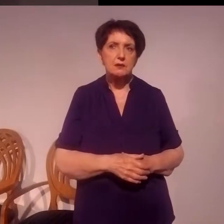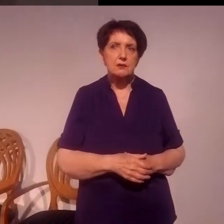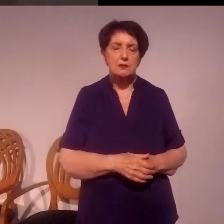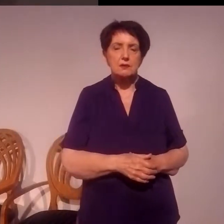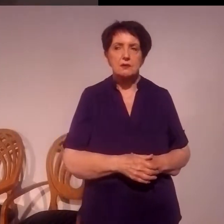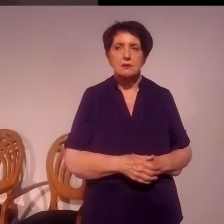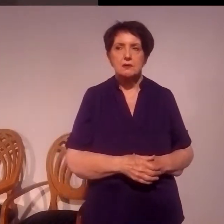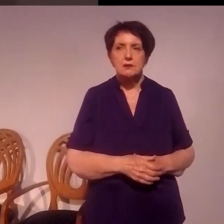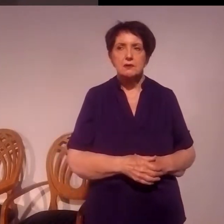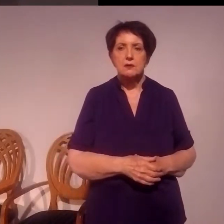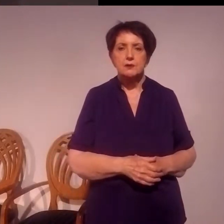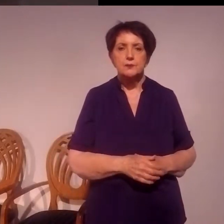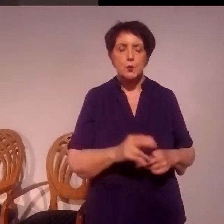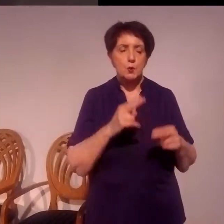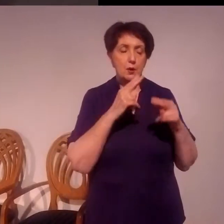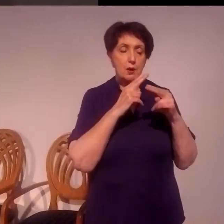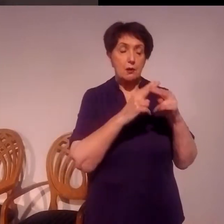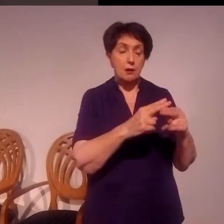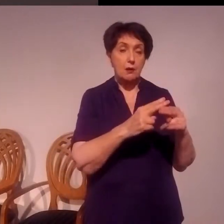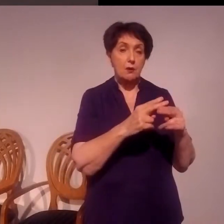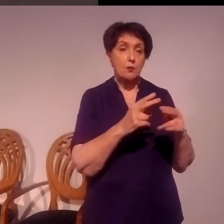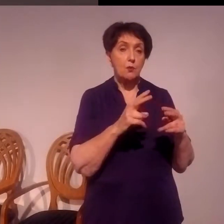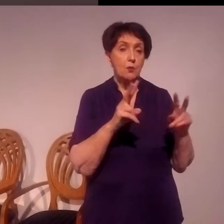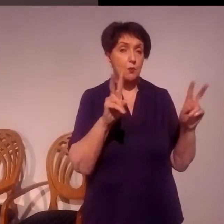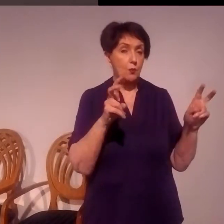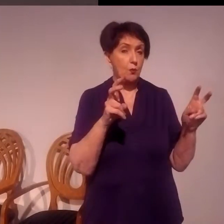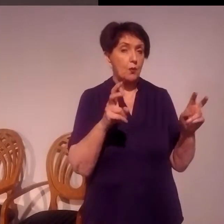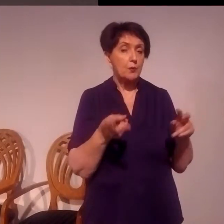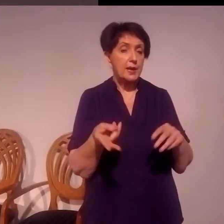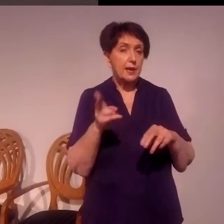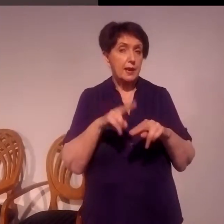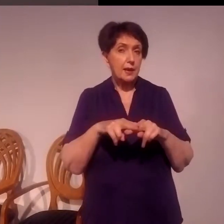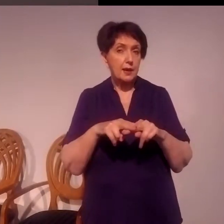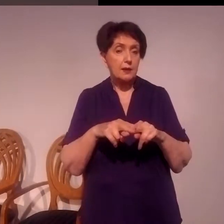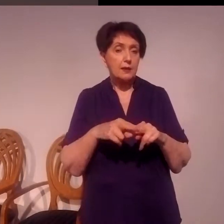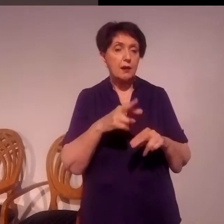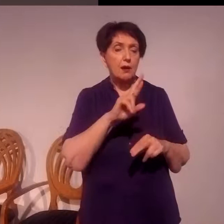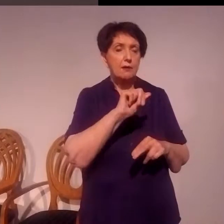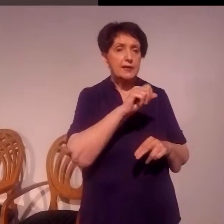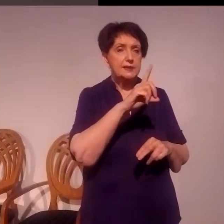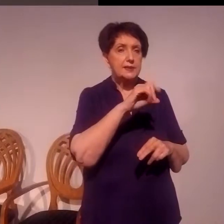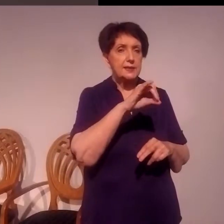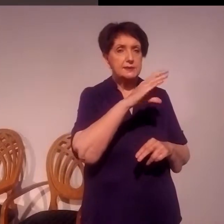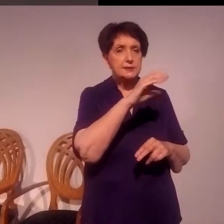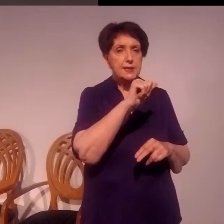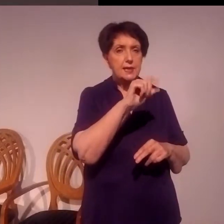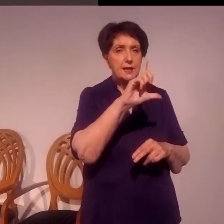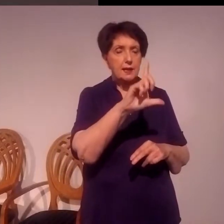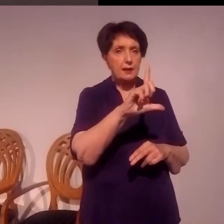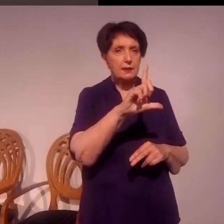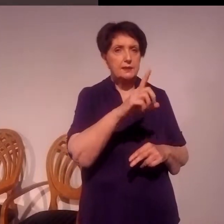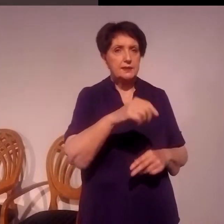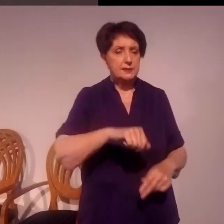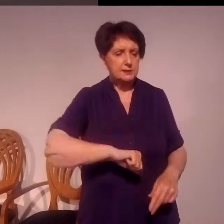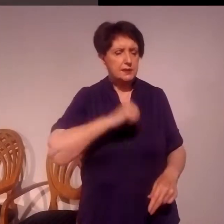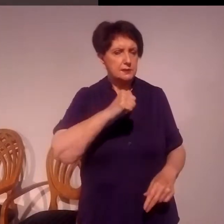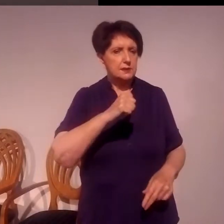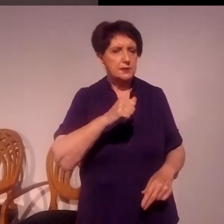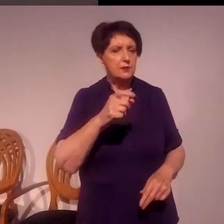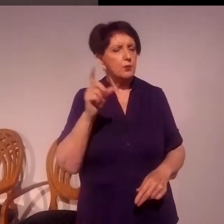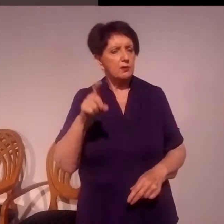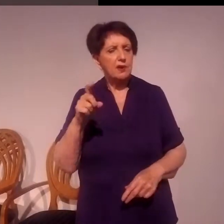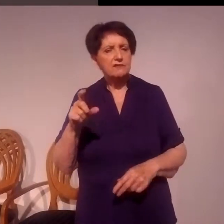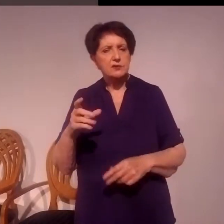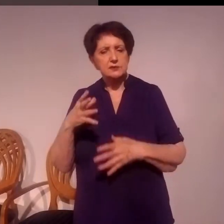We would call what we gain radical dignity. We don't have to tackle every